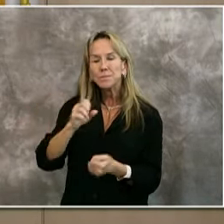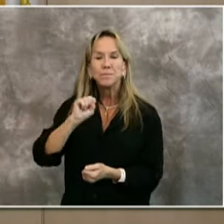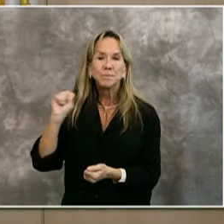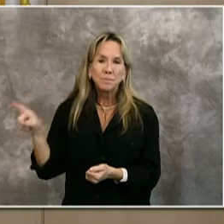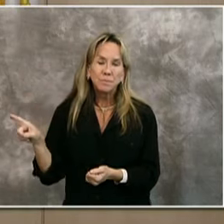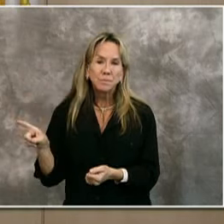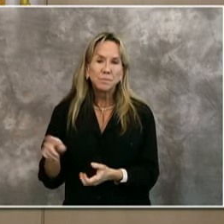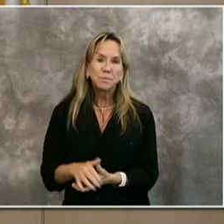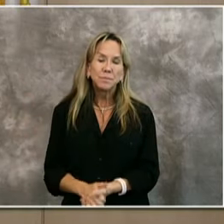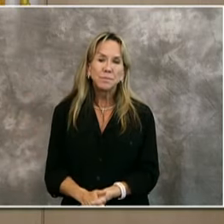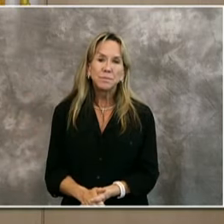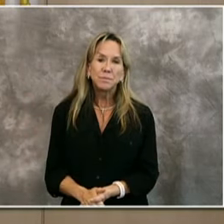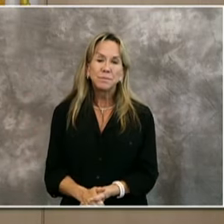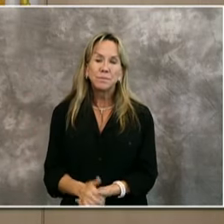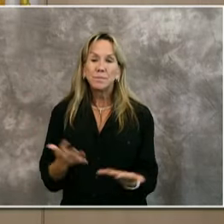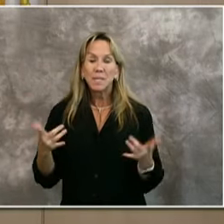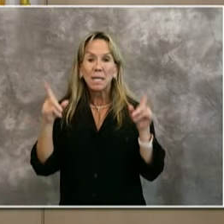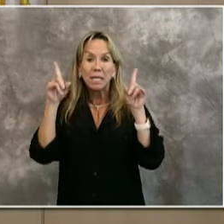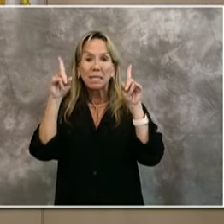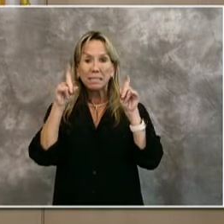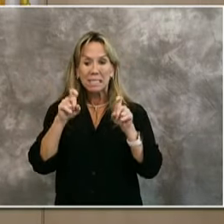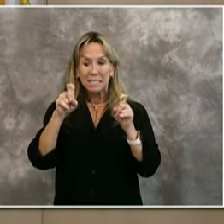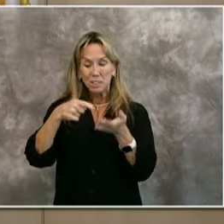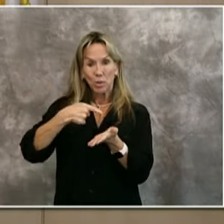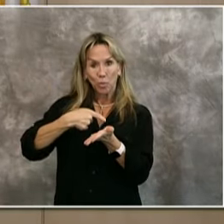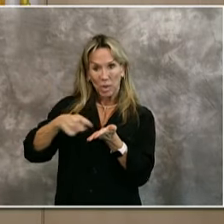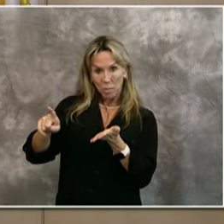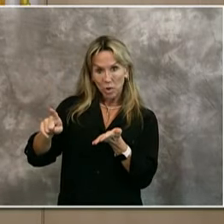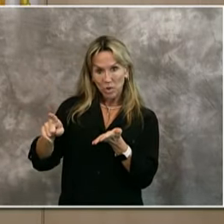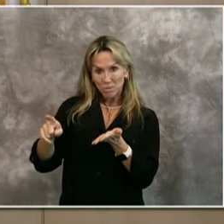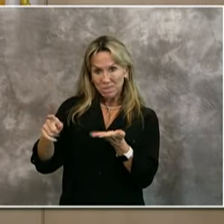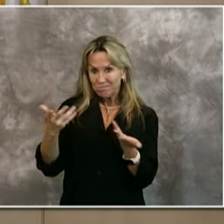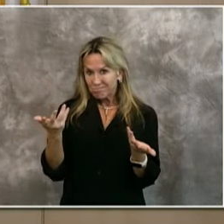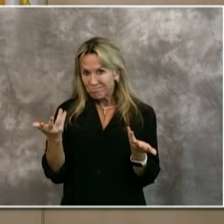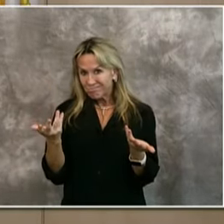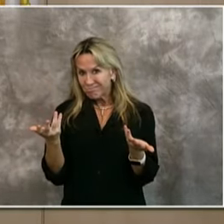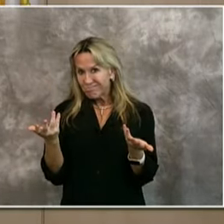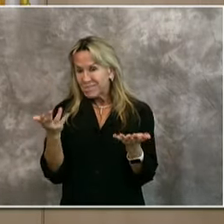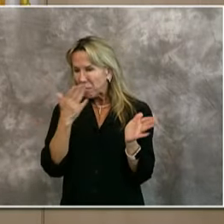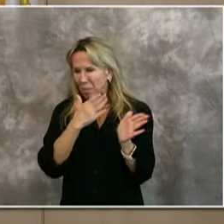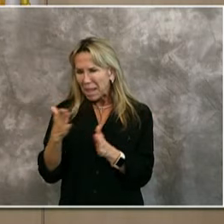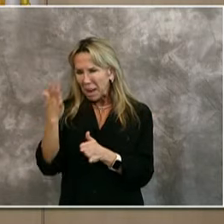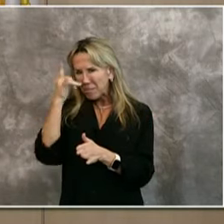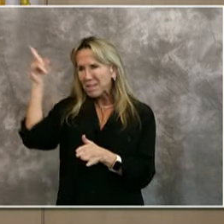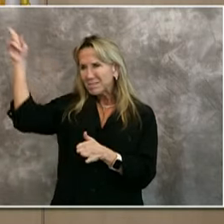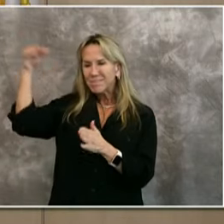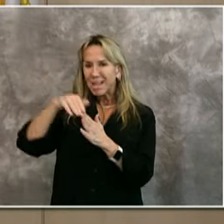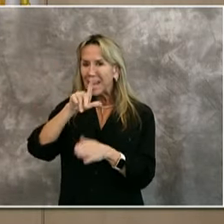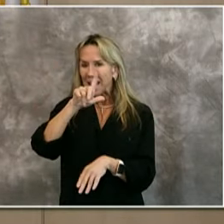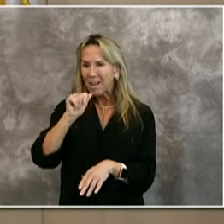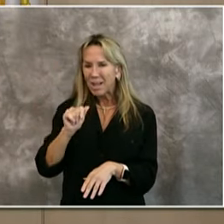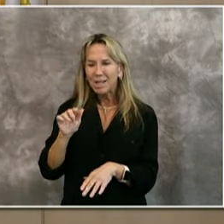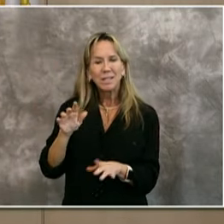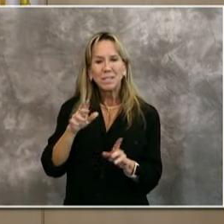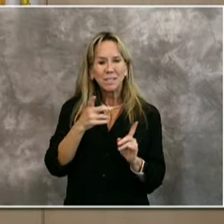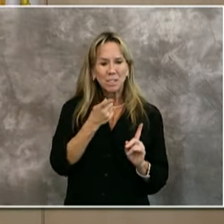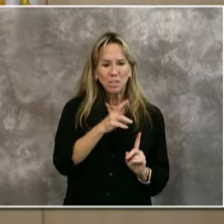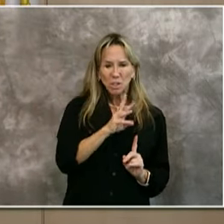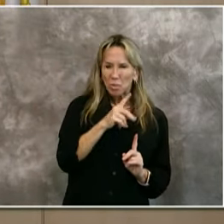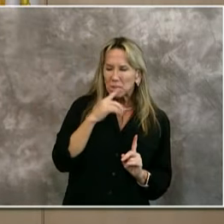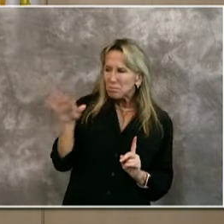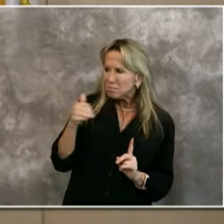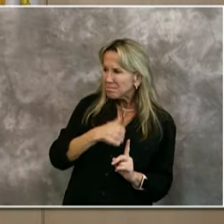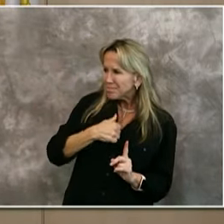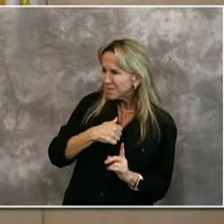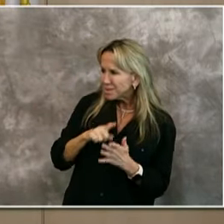the testing reimbursement plans that have been announced in LA. Sorry, about the what? The testing reimbursement